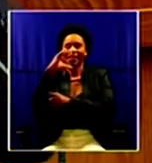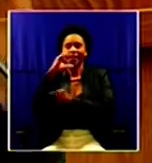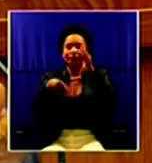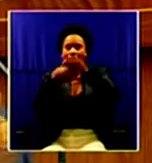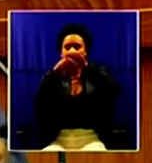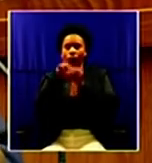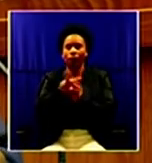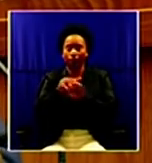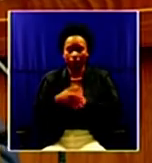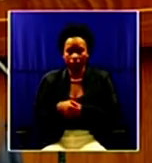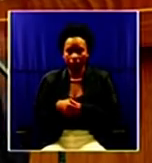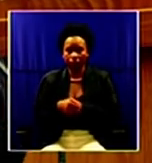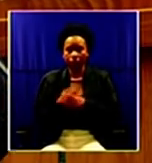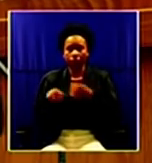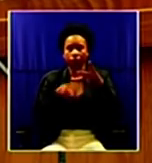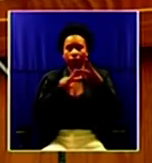B, a